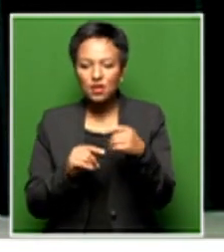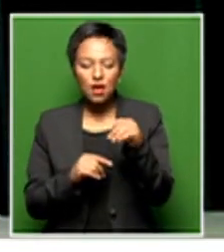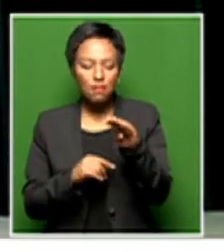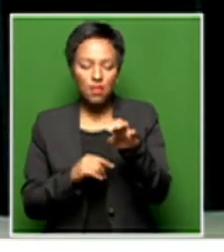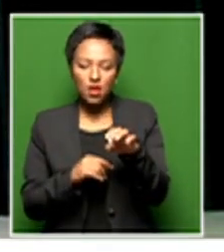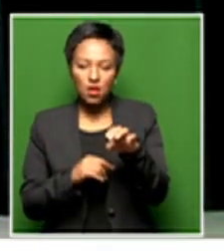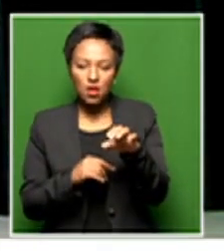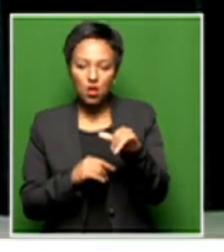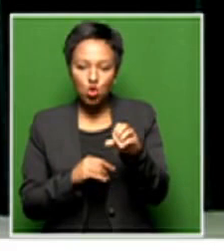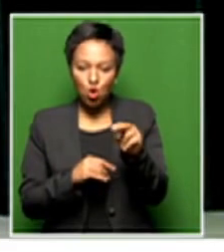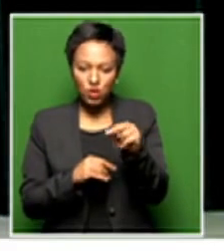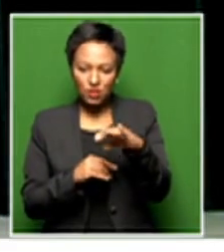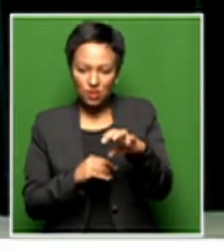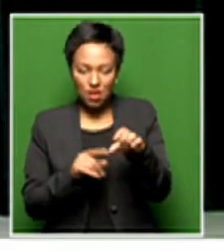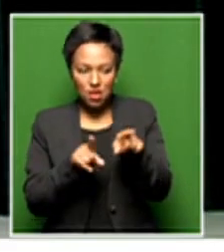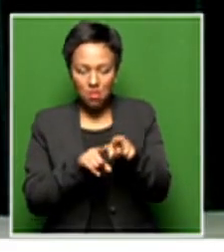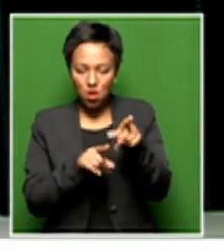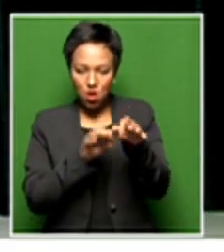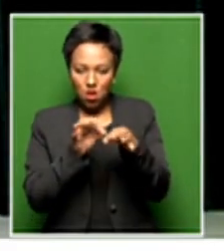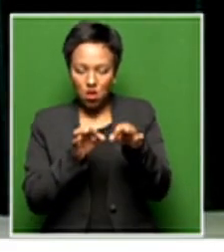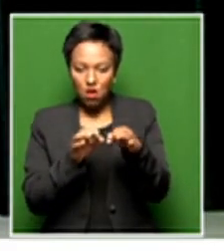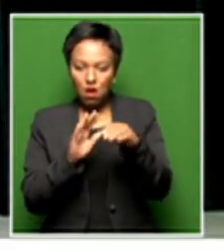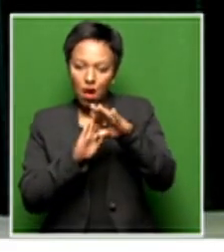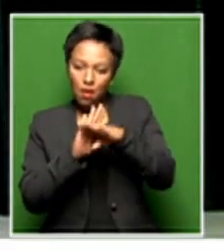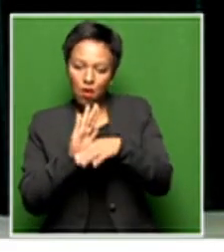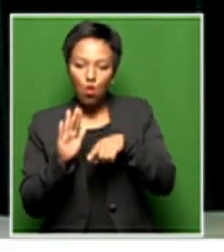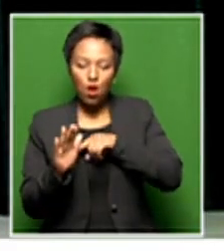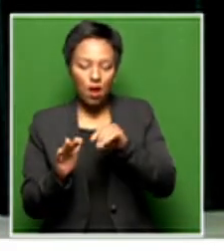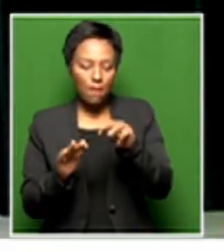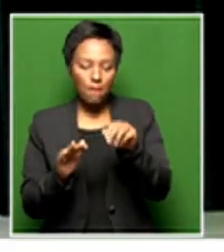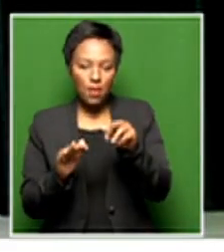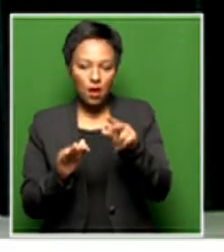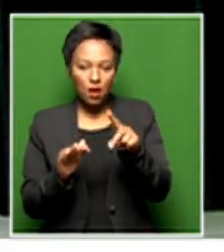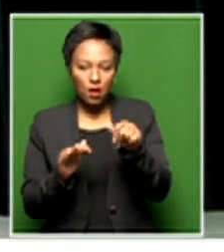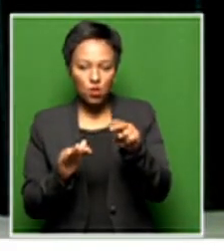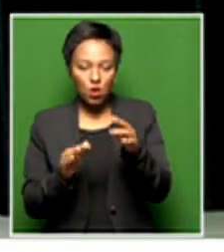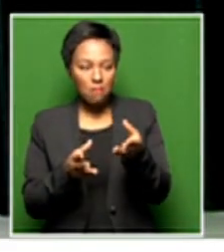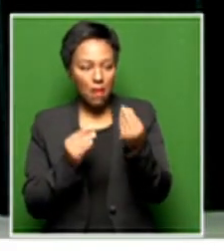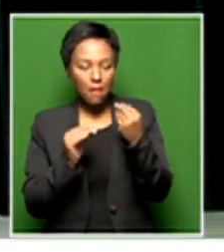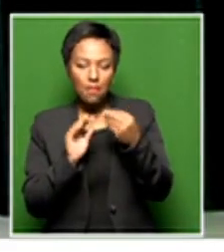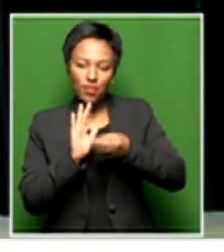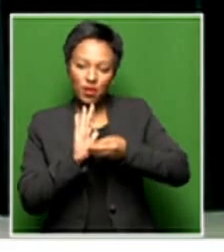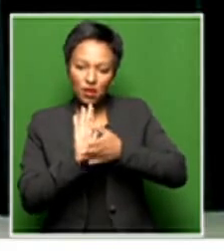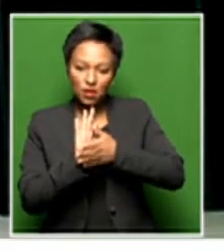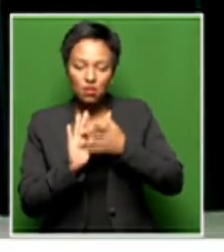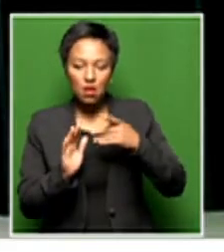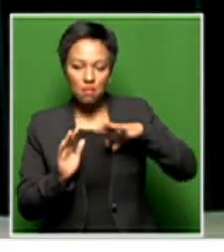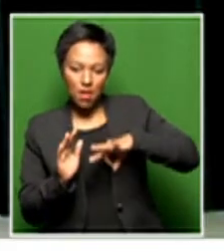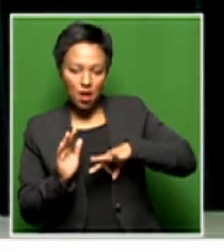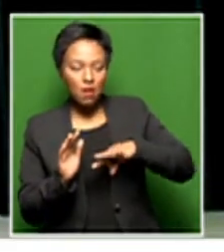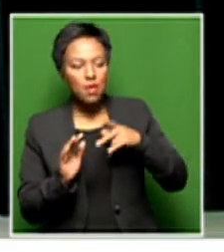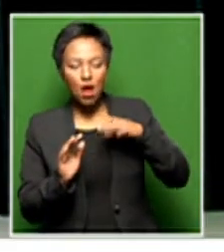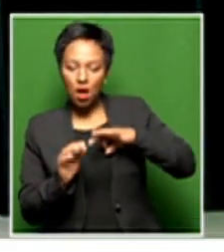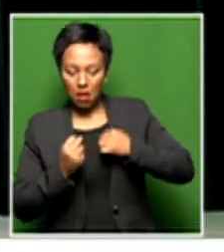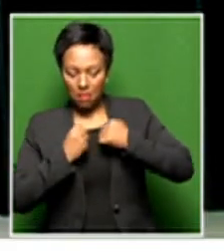album because elements from Maradona was used and I got my credit, I got my pay, I'm earning off the